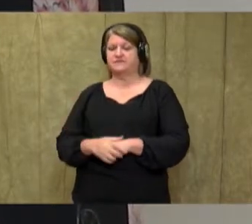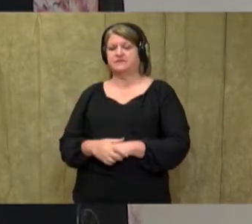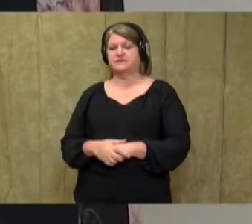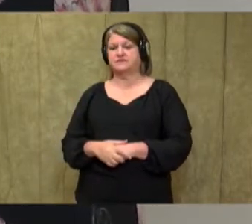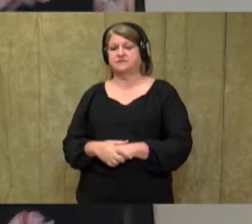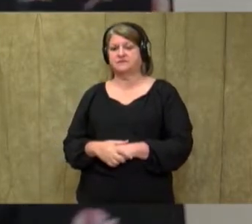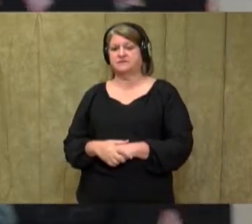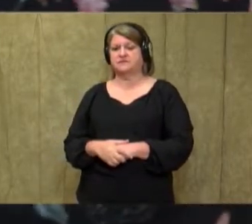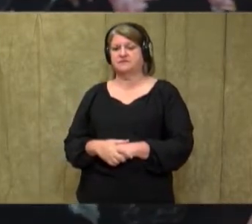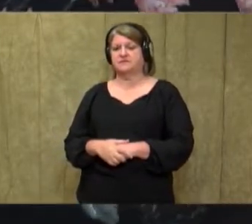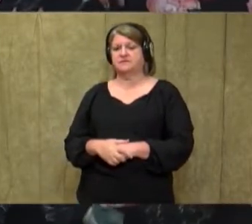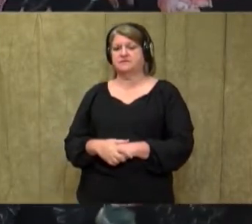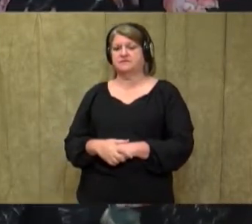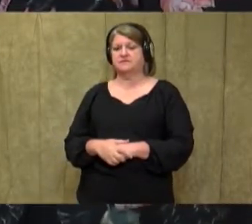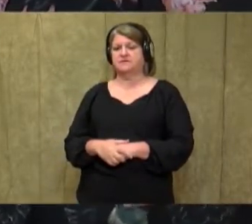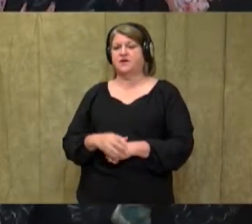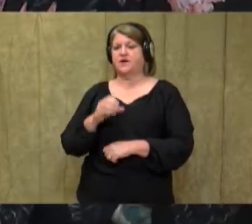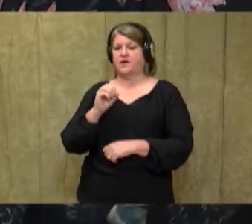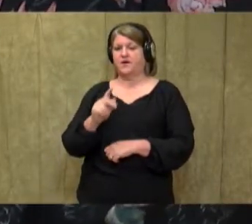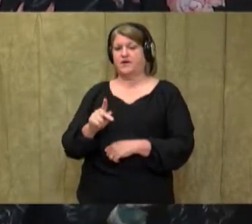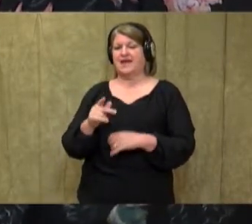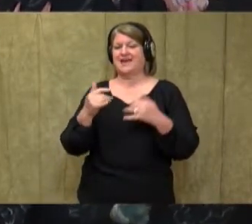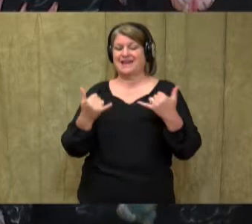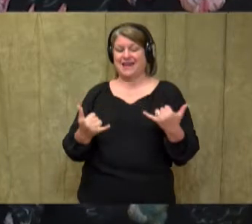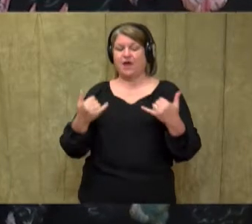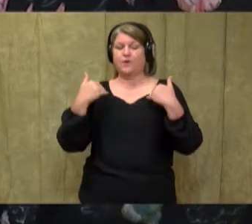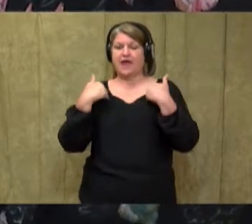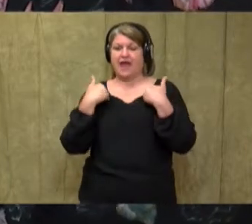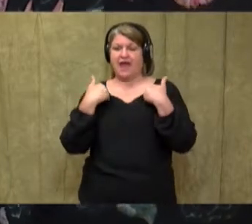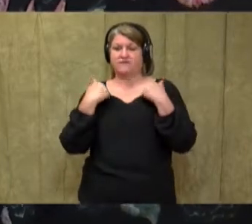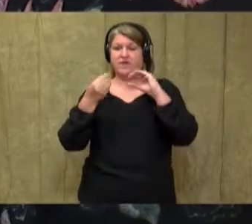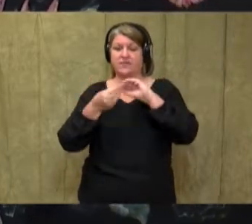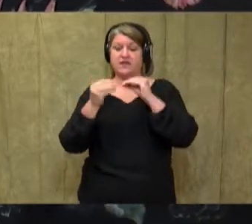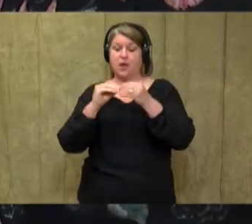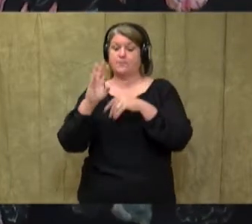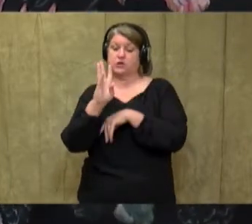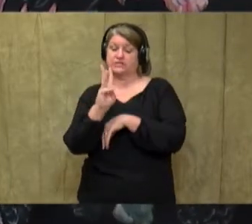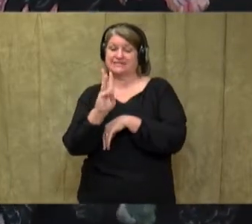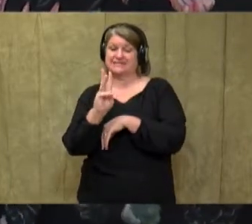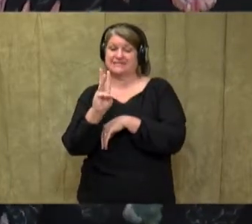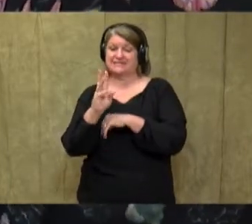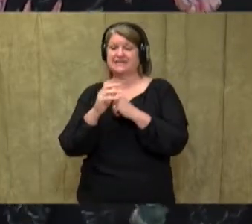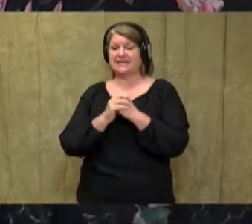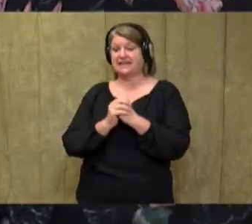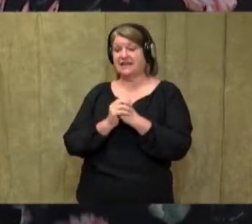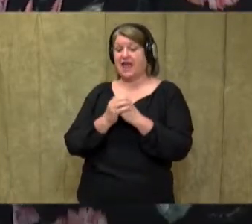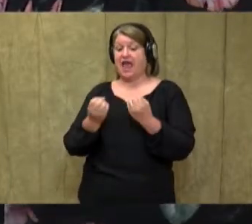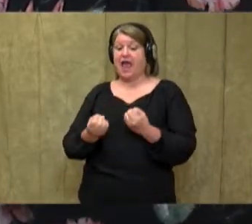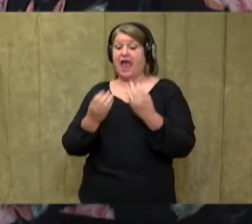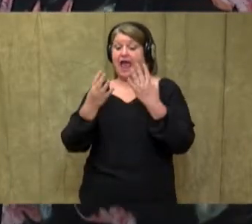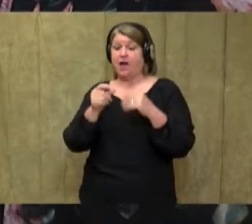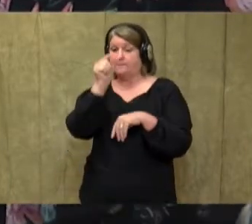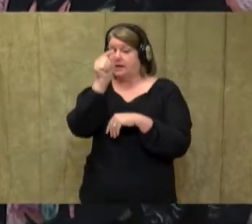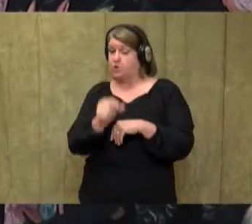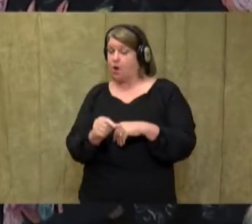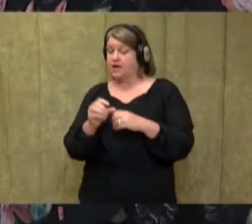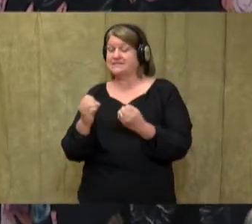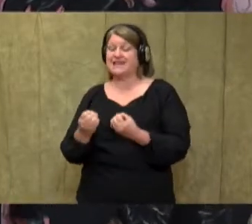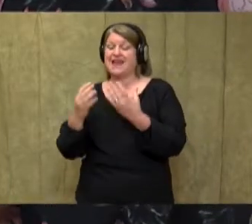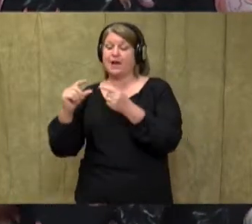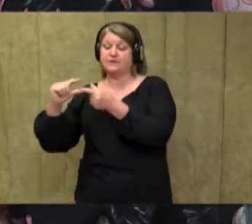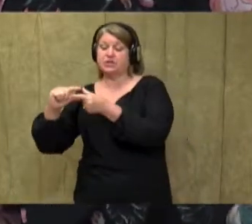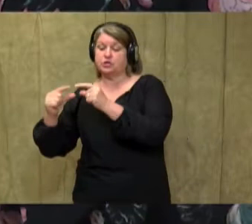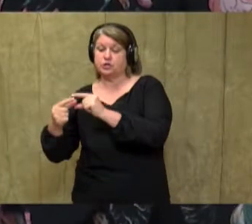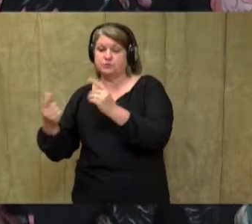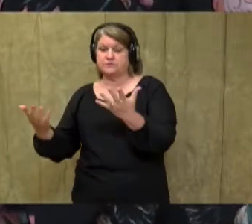5. Okay, now we have the number 16. How many rods and how many